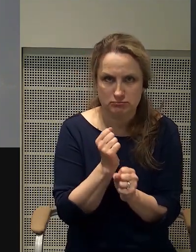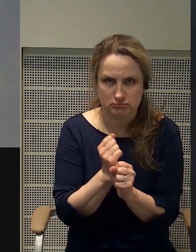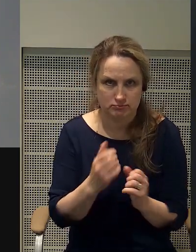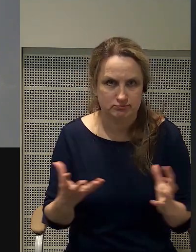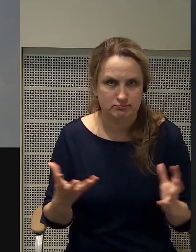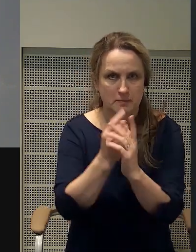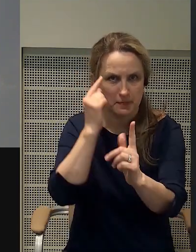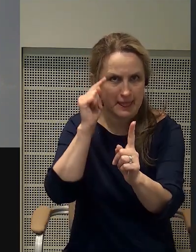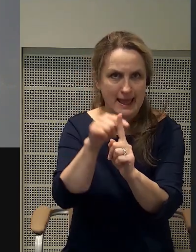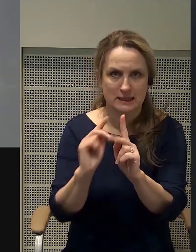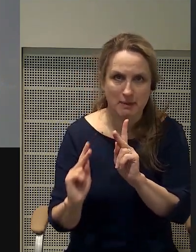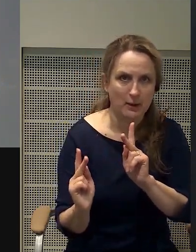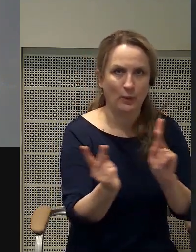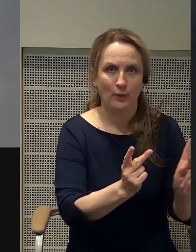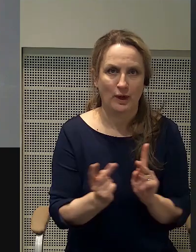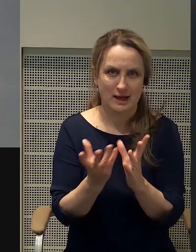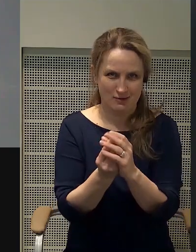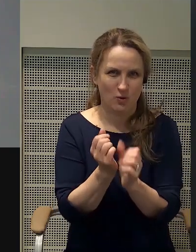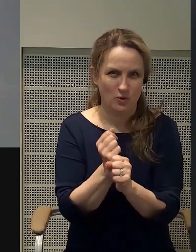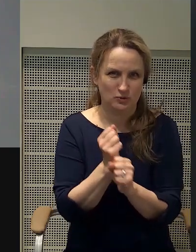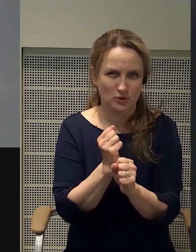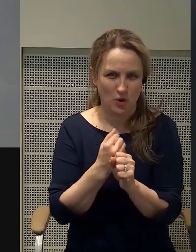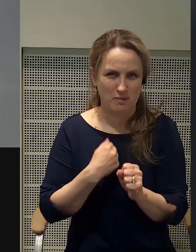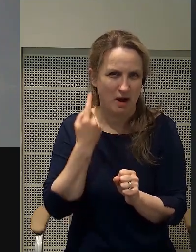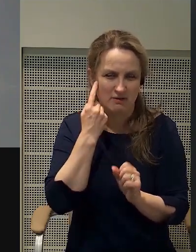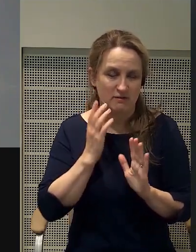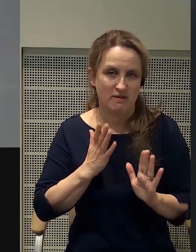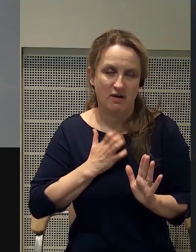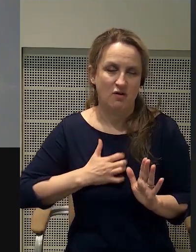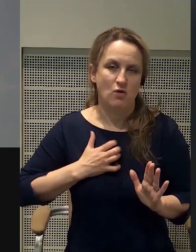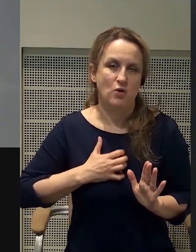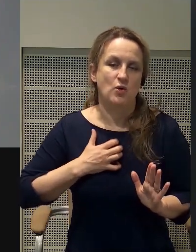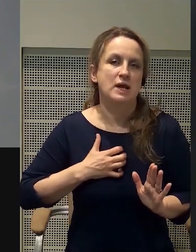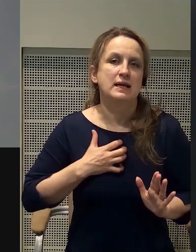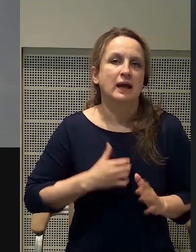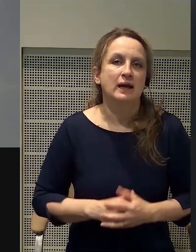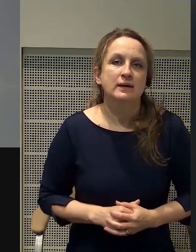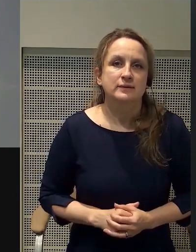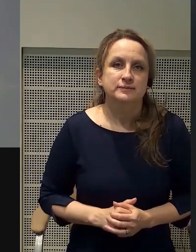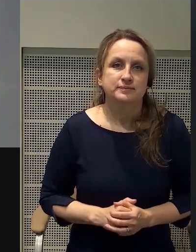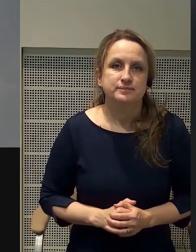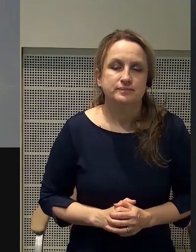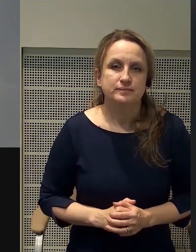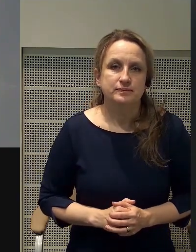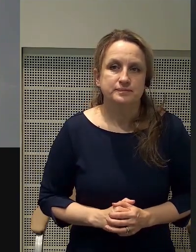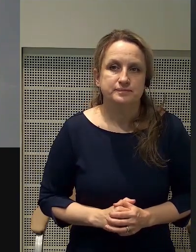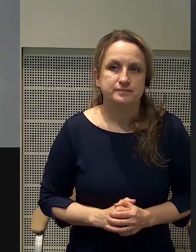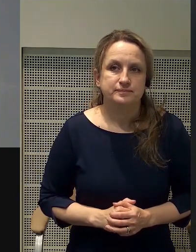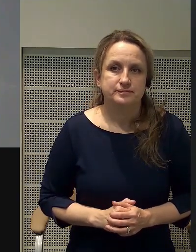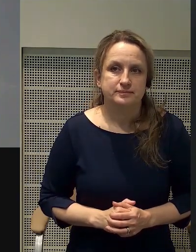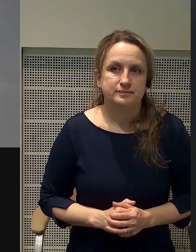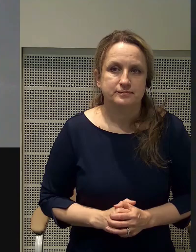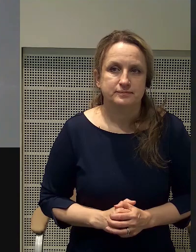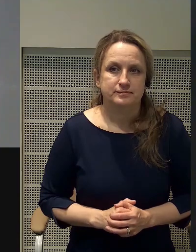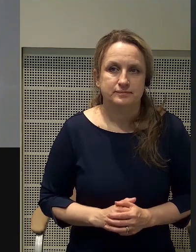actually push that possibility, even if it is one patient. I mean, we are